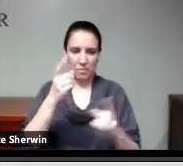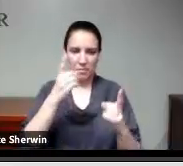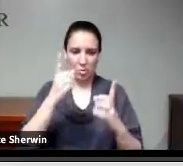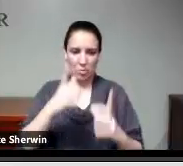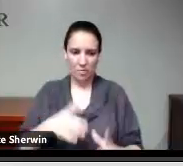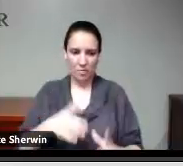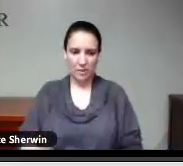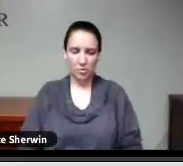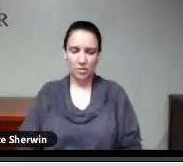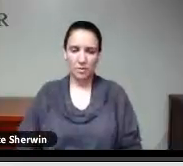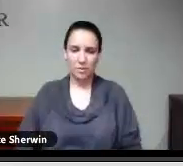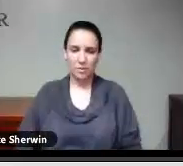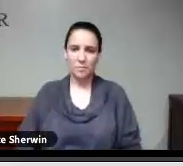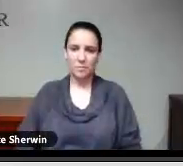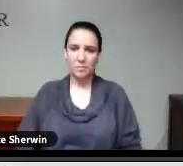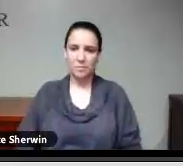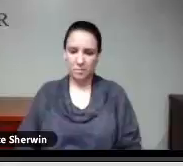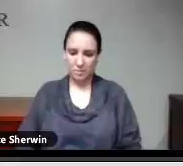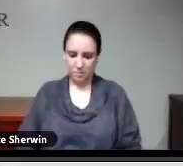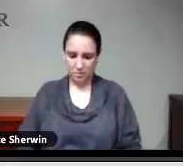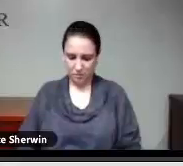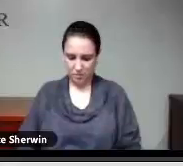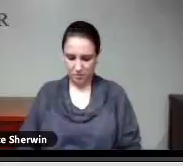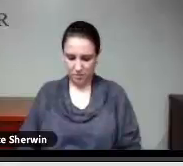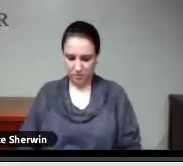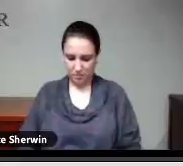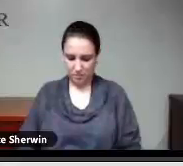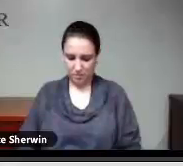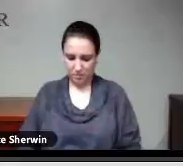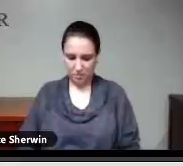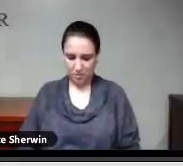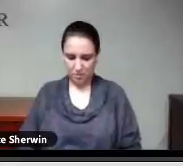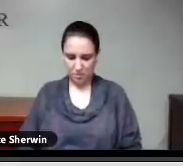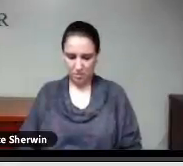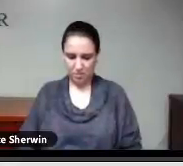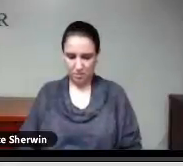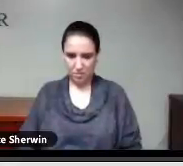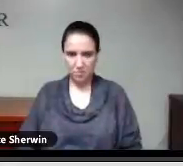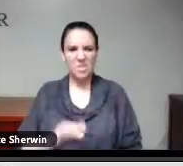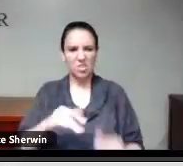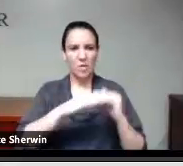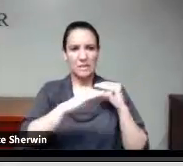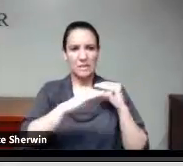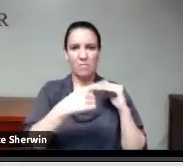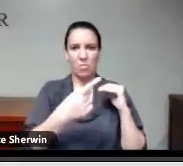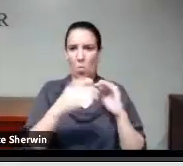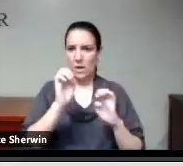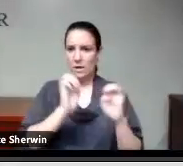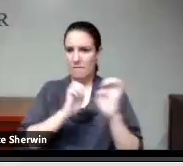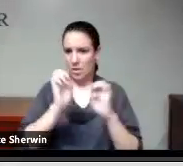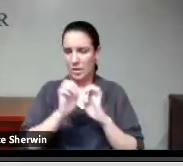really break down the elements of a training event through this level 1 evaluation.